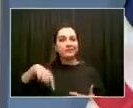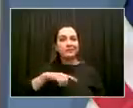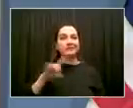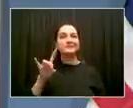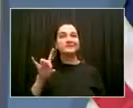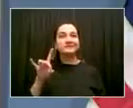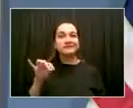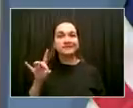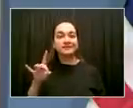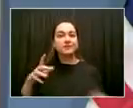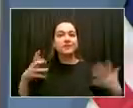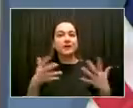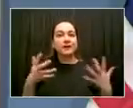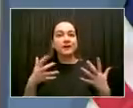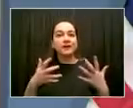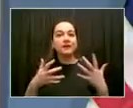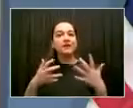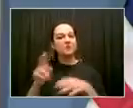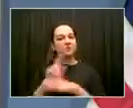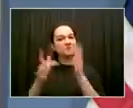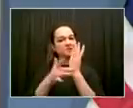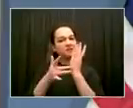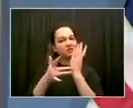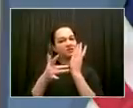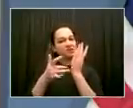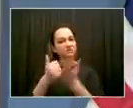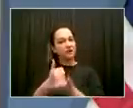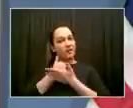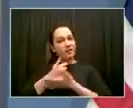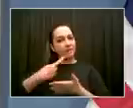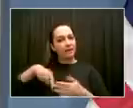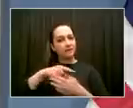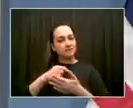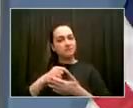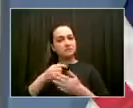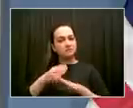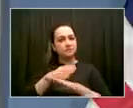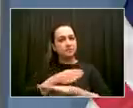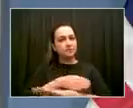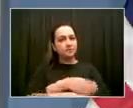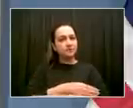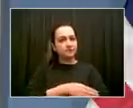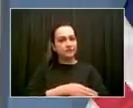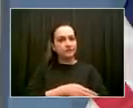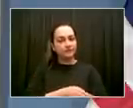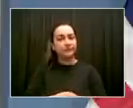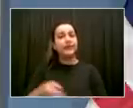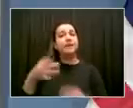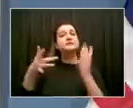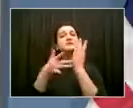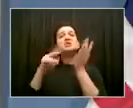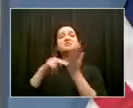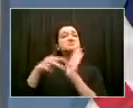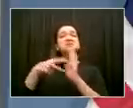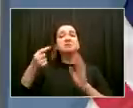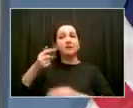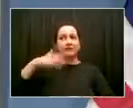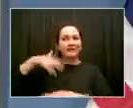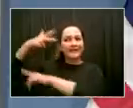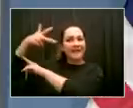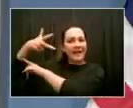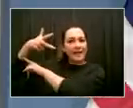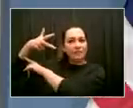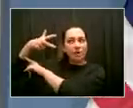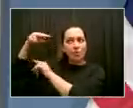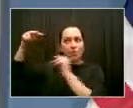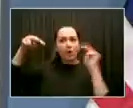Council and the New York State Assembly, because as we sit here today, and the second person immediately to the left of the mayor is the